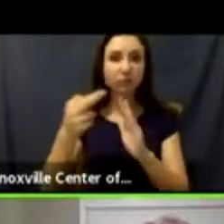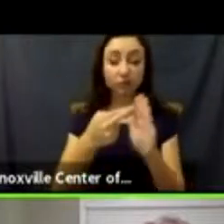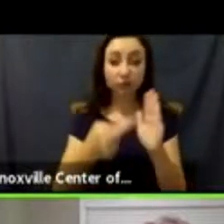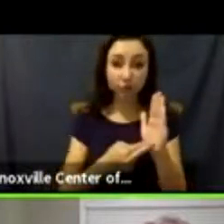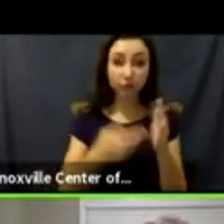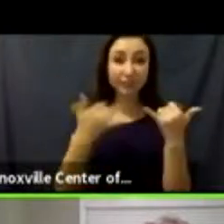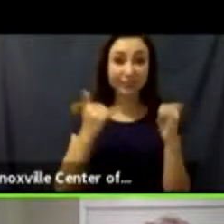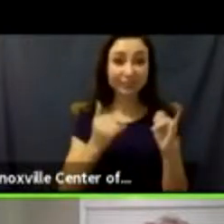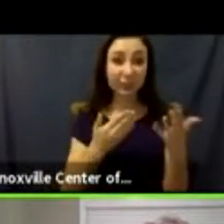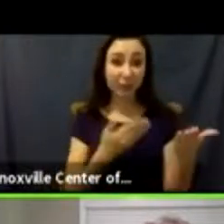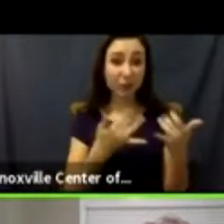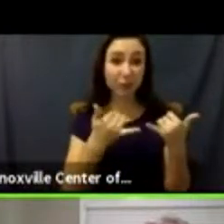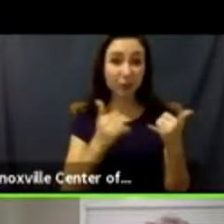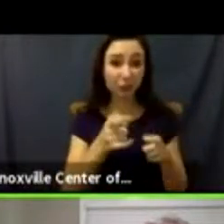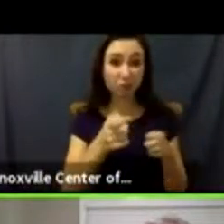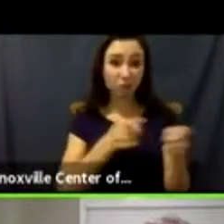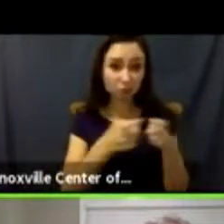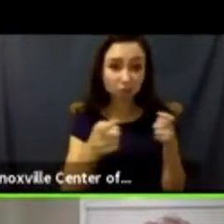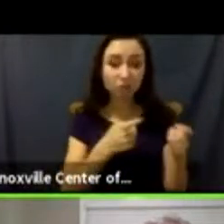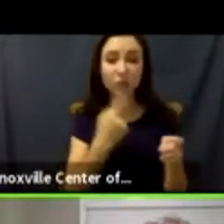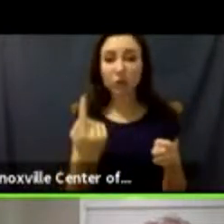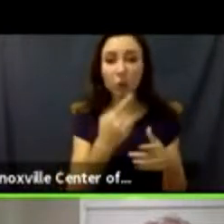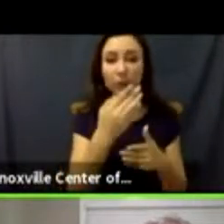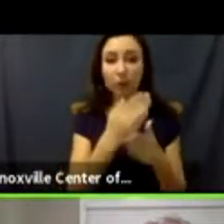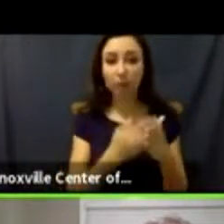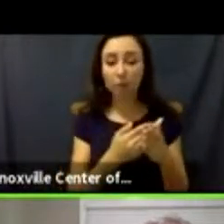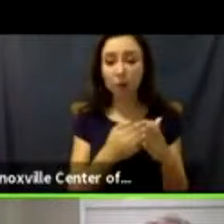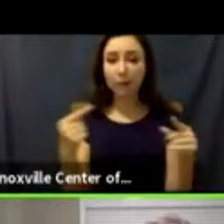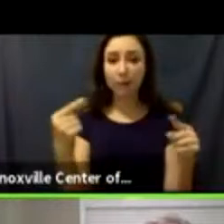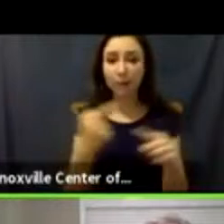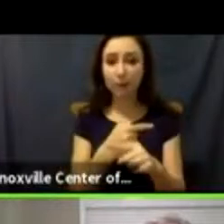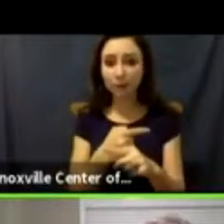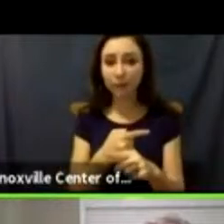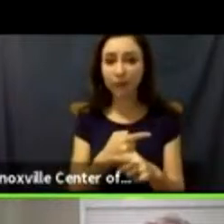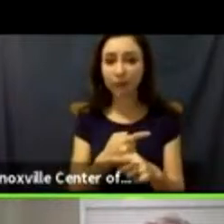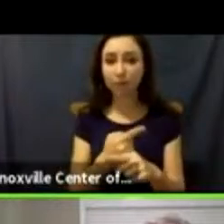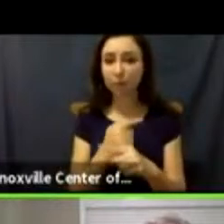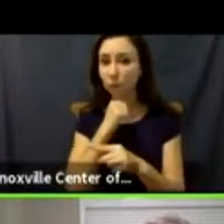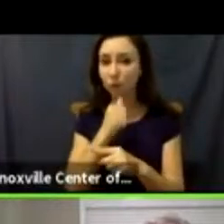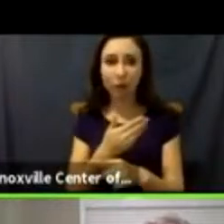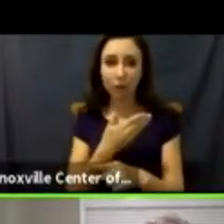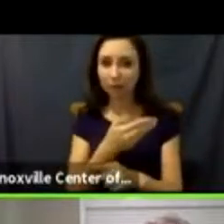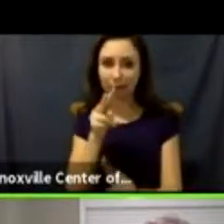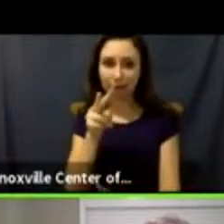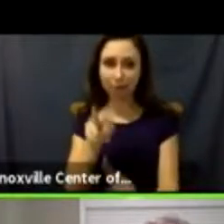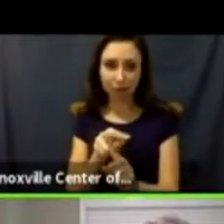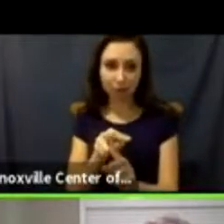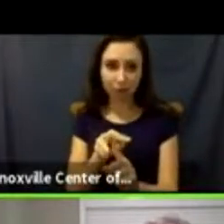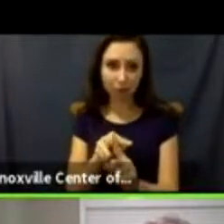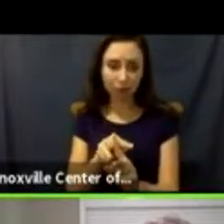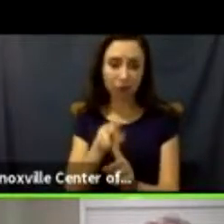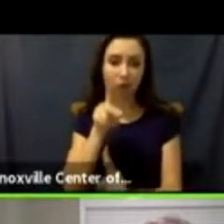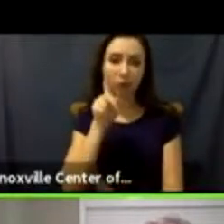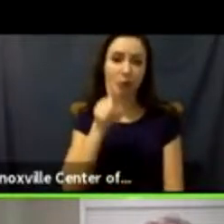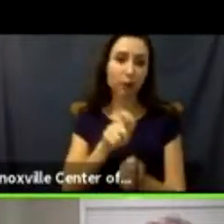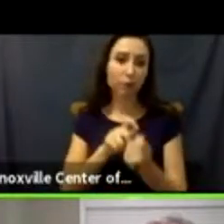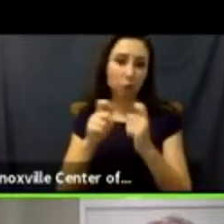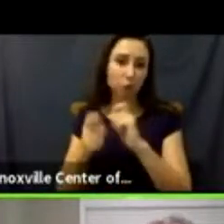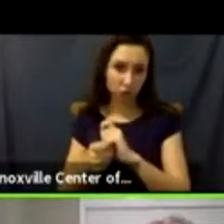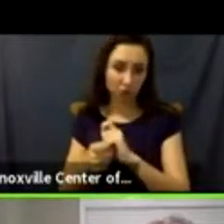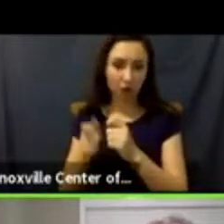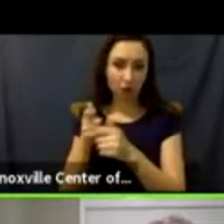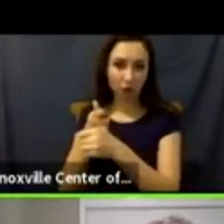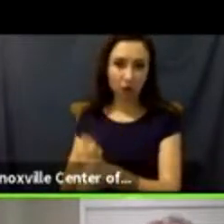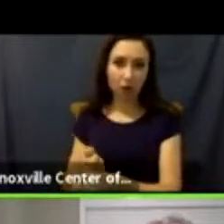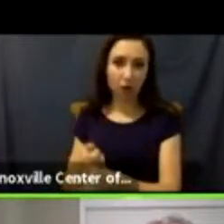only the aspect that conflicted with the ordinance would no longer be applicable. And you just need to do whatever the